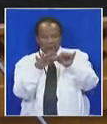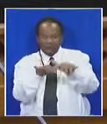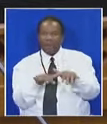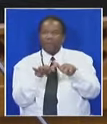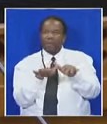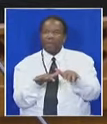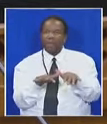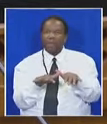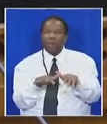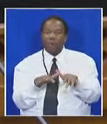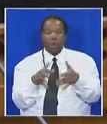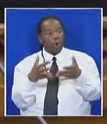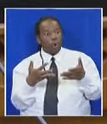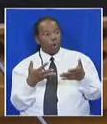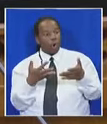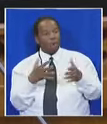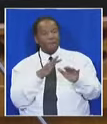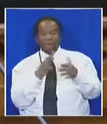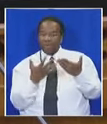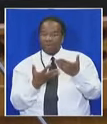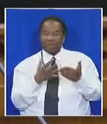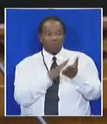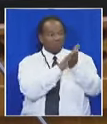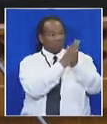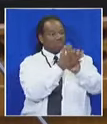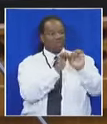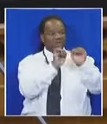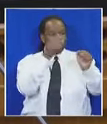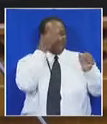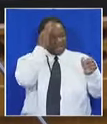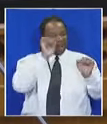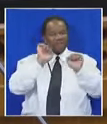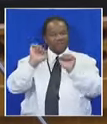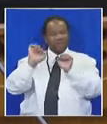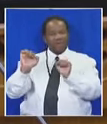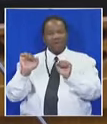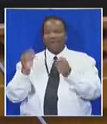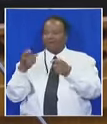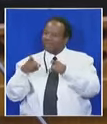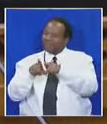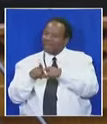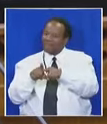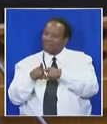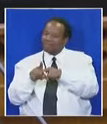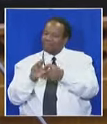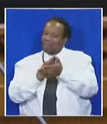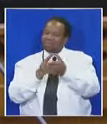sabotage their own governments. They don't destroy their own parliament.